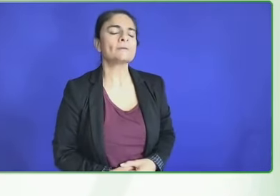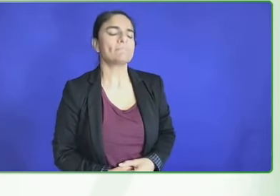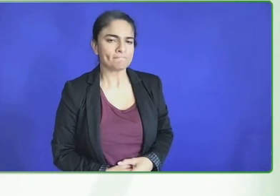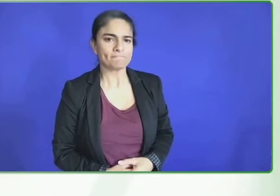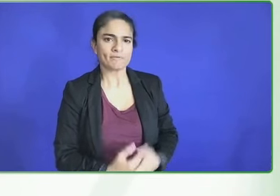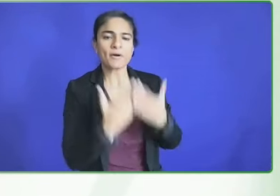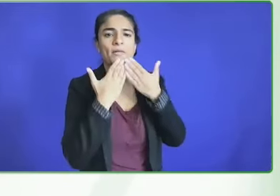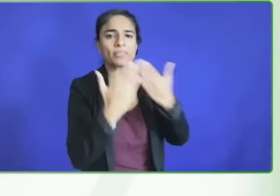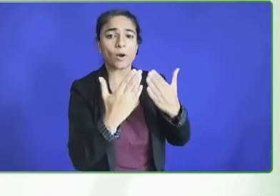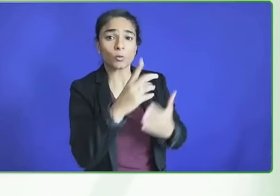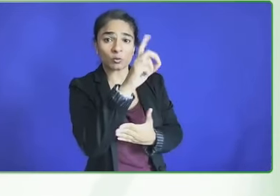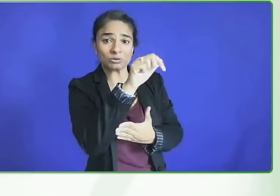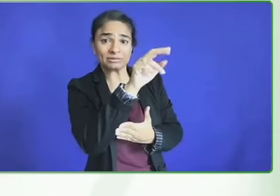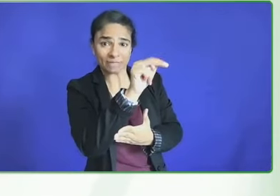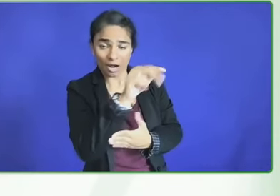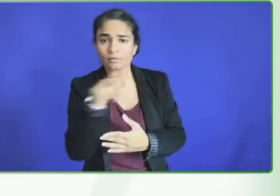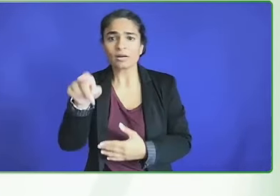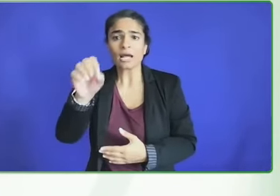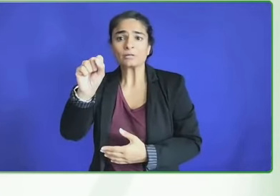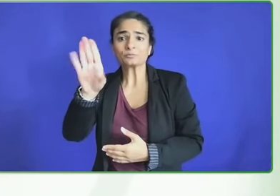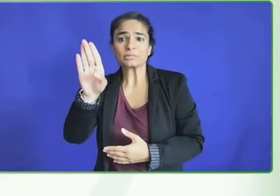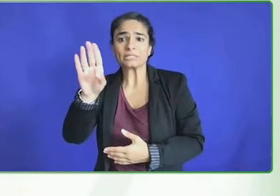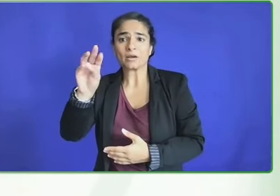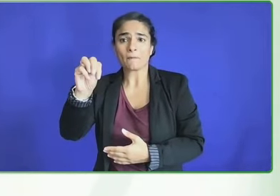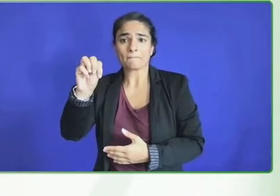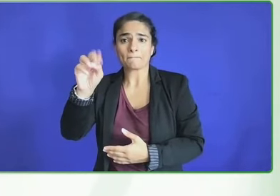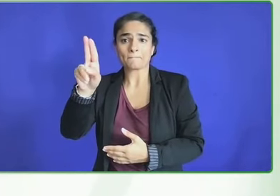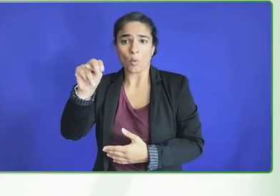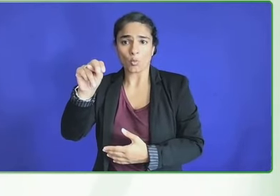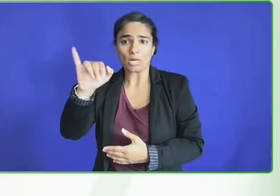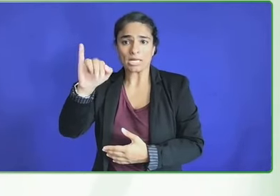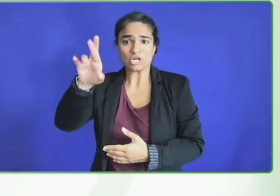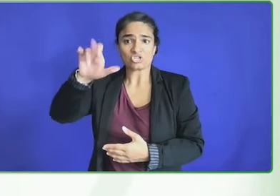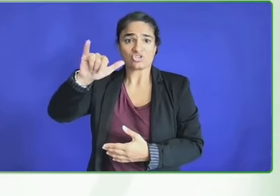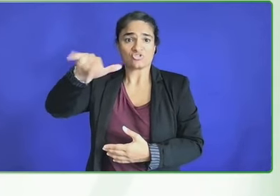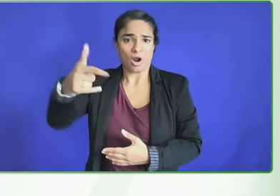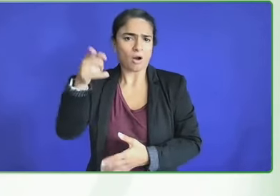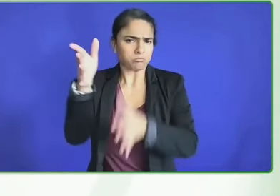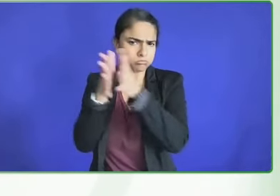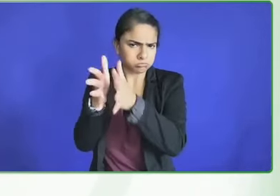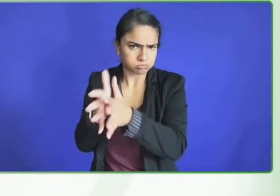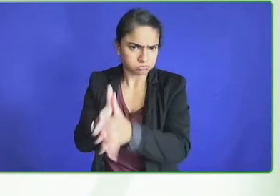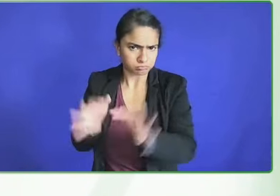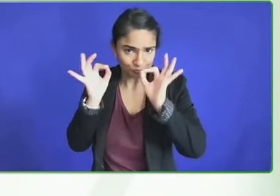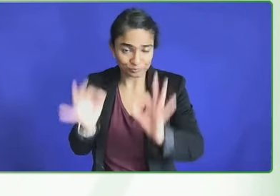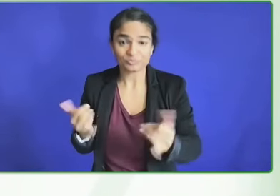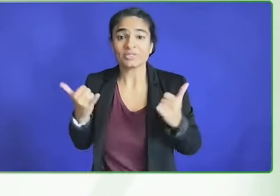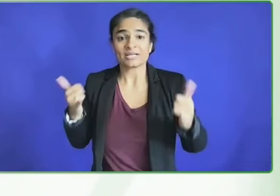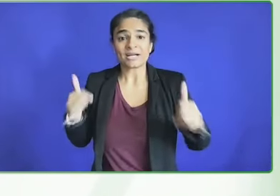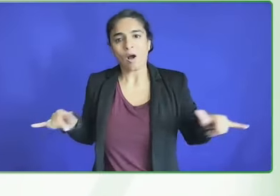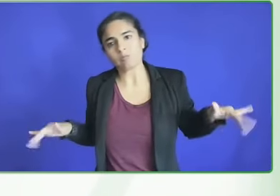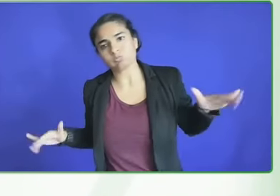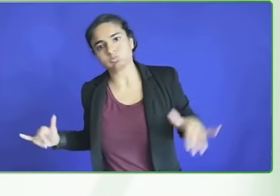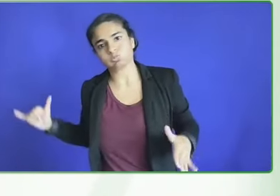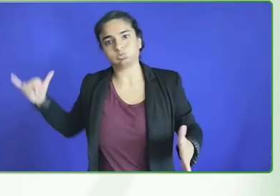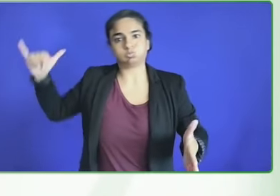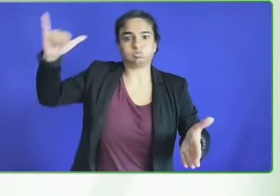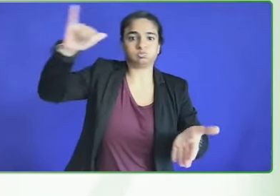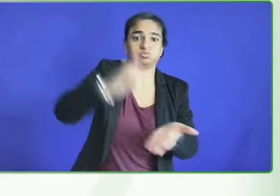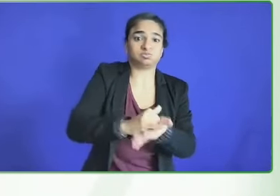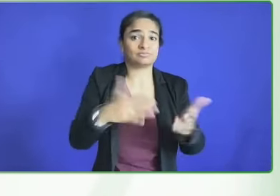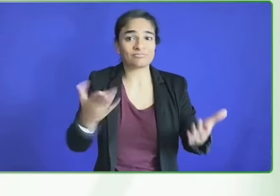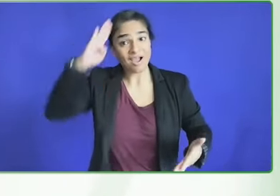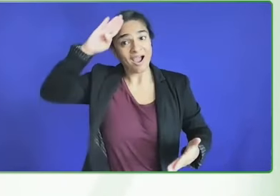to welcome Anne Rabbitte, Minister of State, Department of Children, Equality, Disability, Integration. And Anne Rabbitte, the Minister,